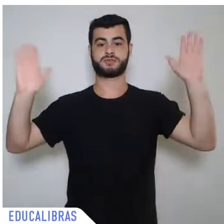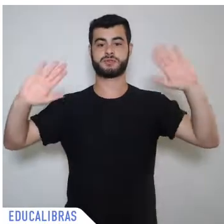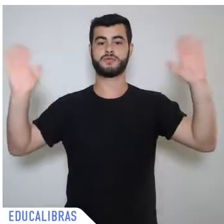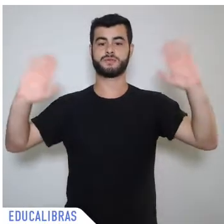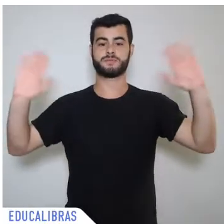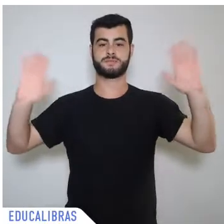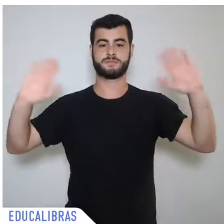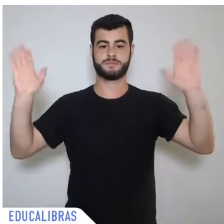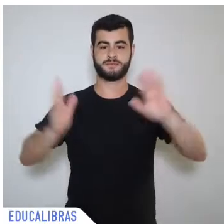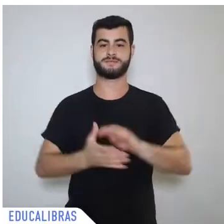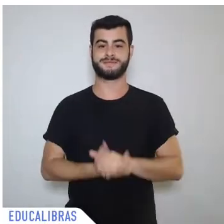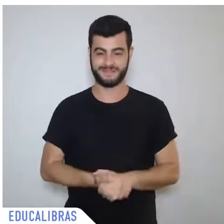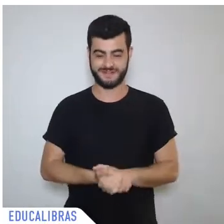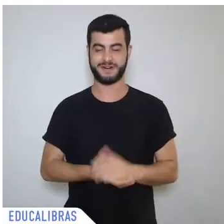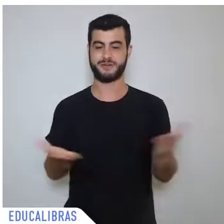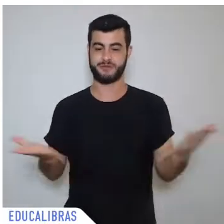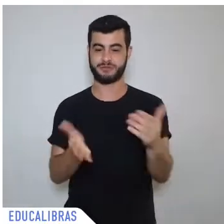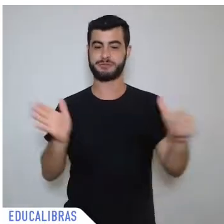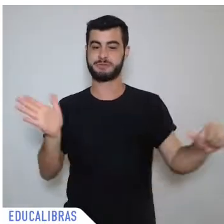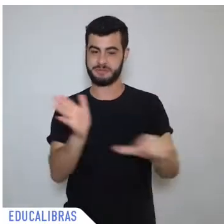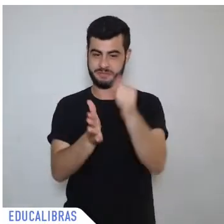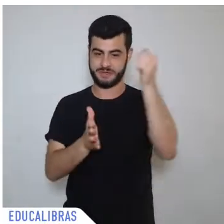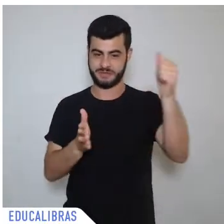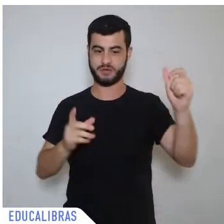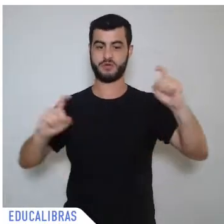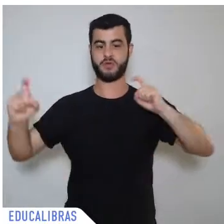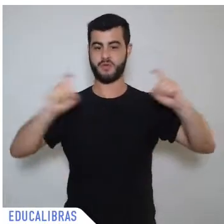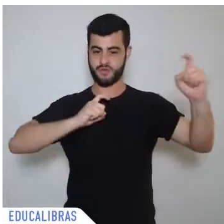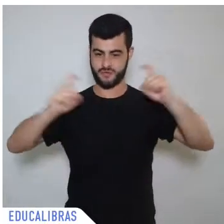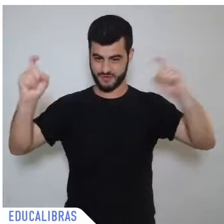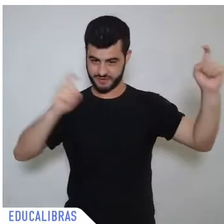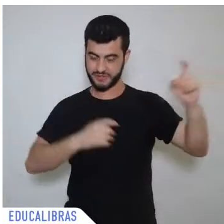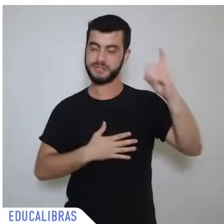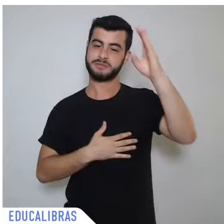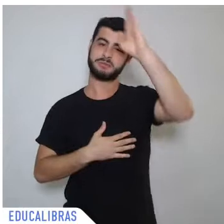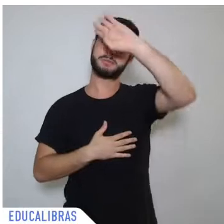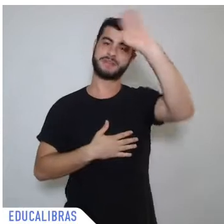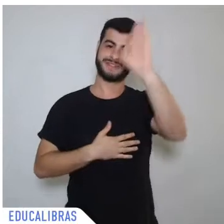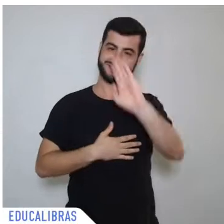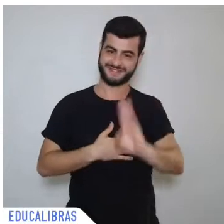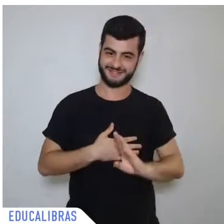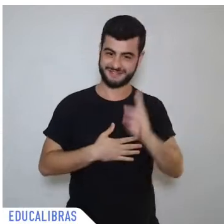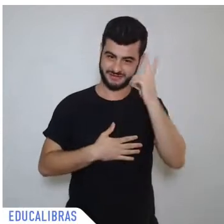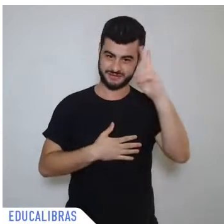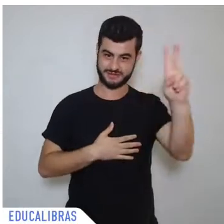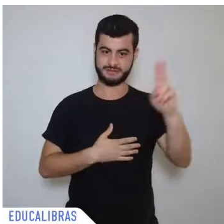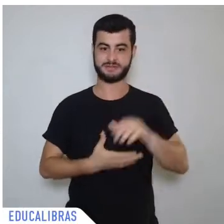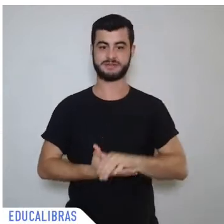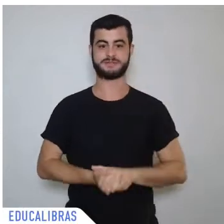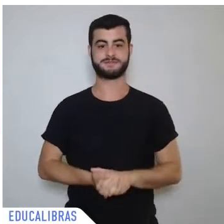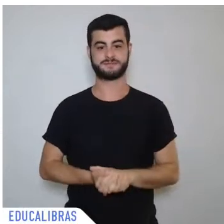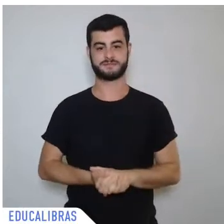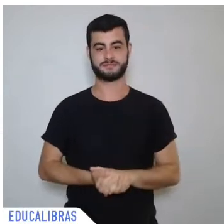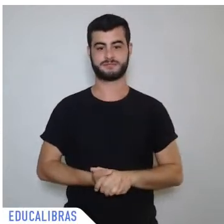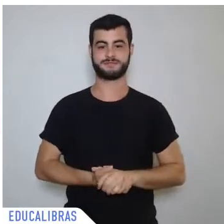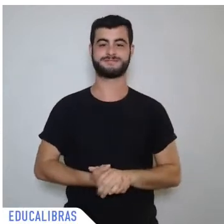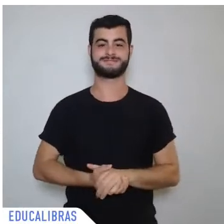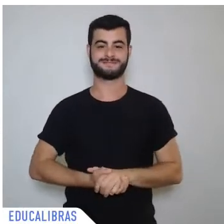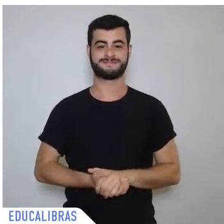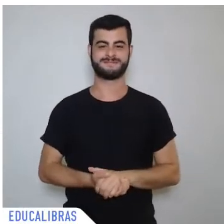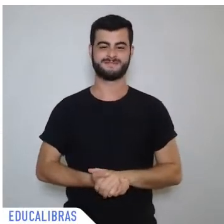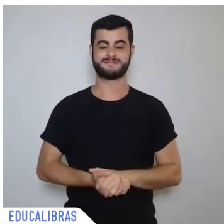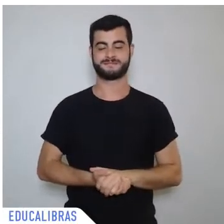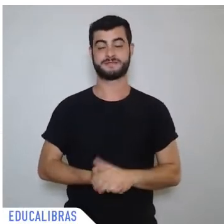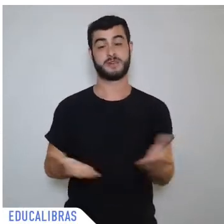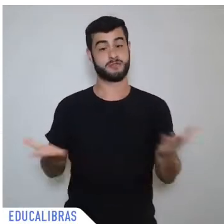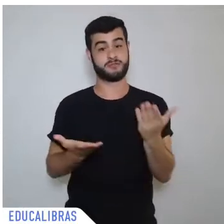Hi, welcome to the first edition of the Conférence pour le Brésil. Antes de começar, gostaríamos de lembrar